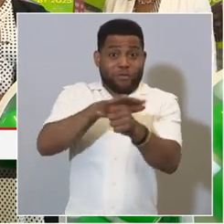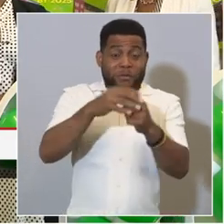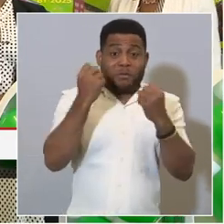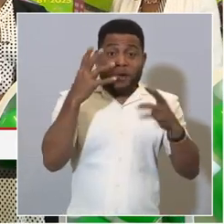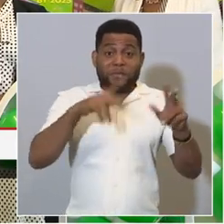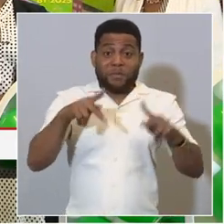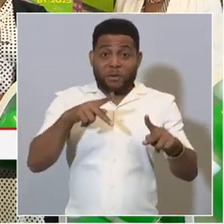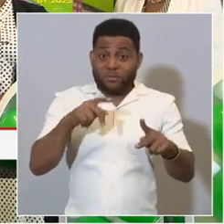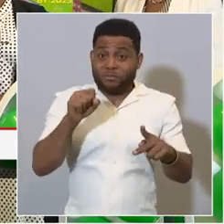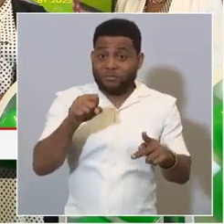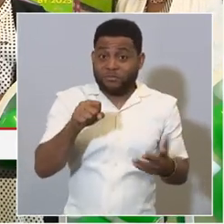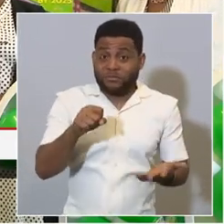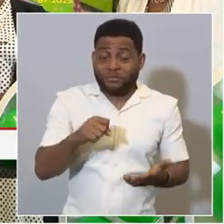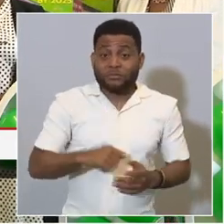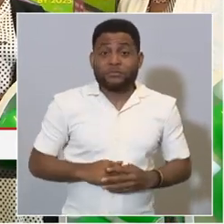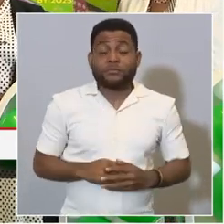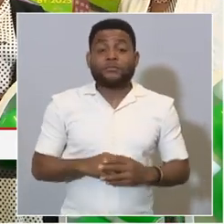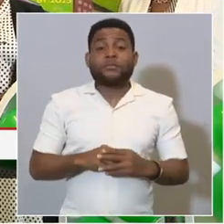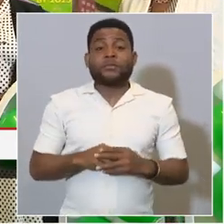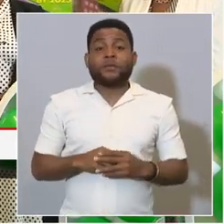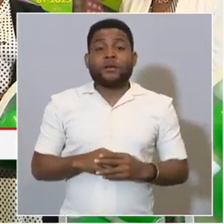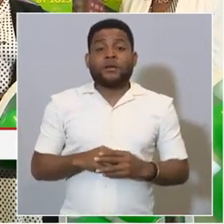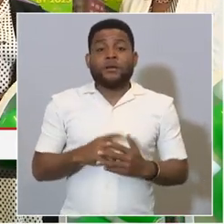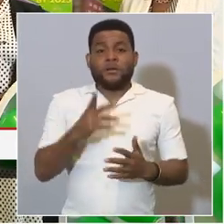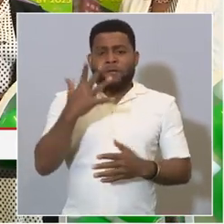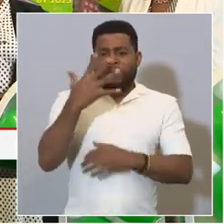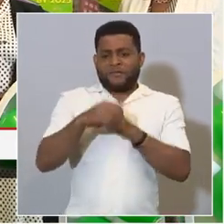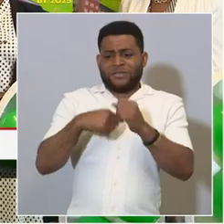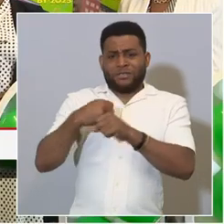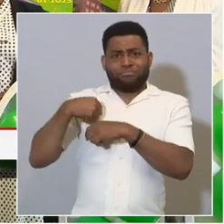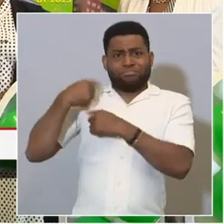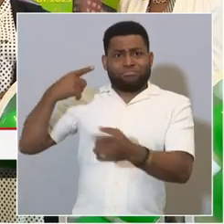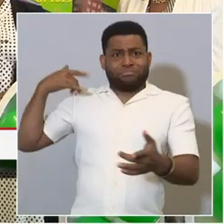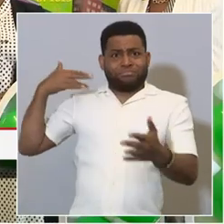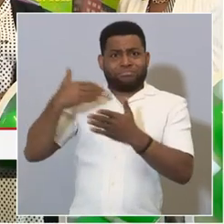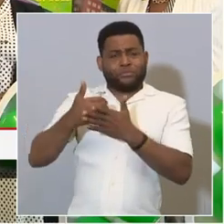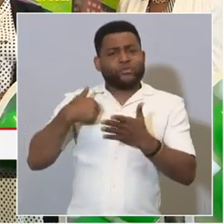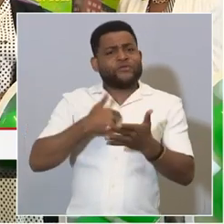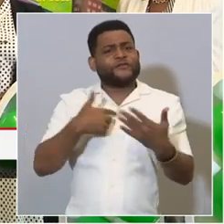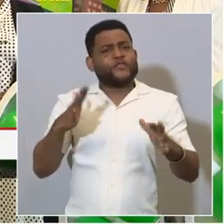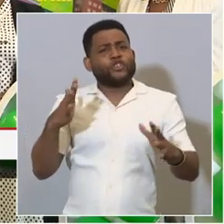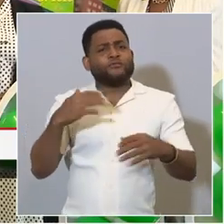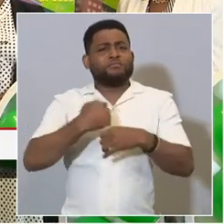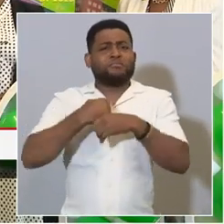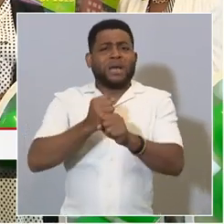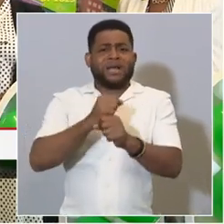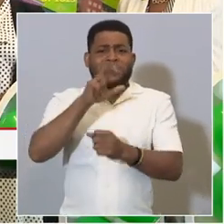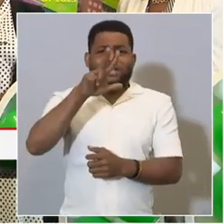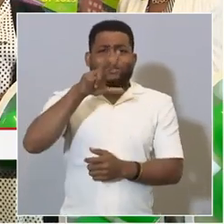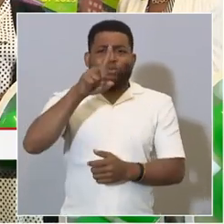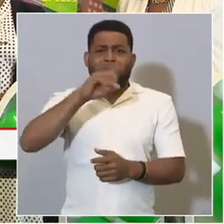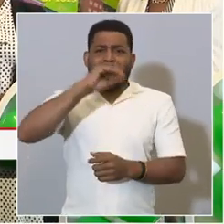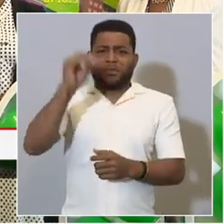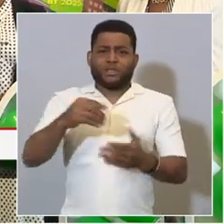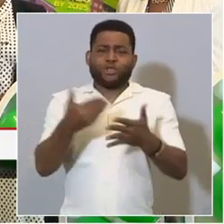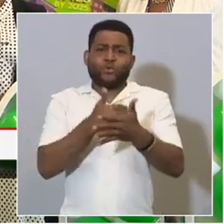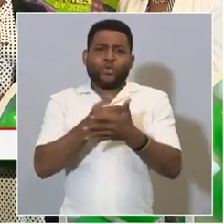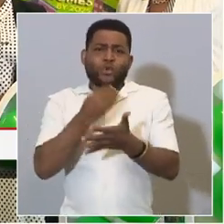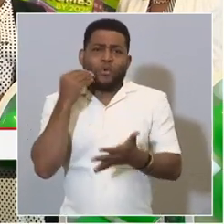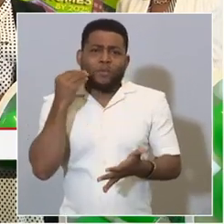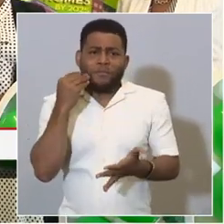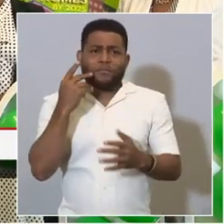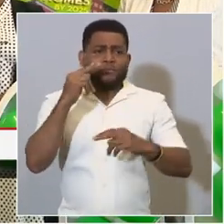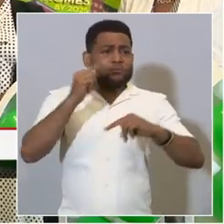5 years, we have produced 31% of all the new homes in the region, and we